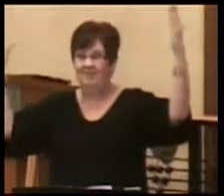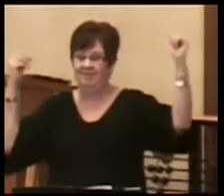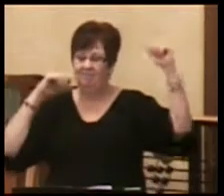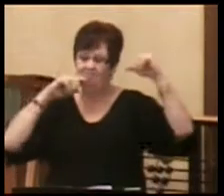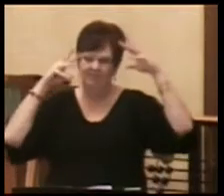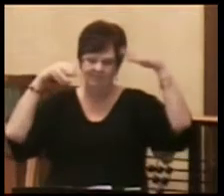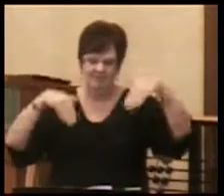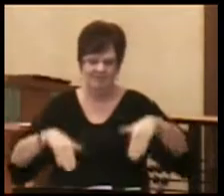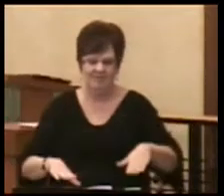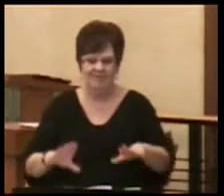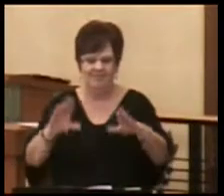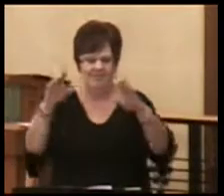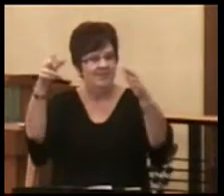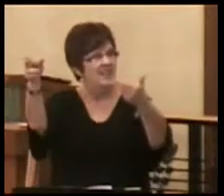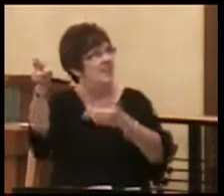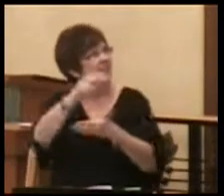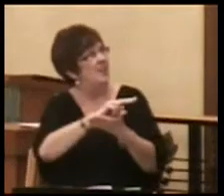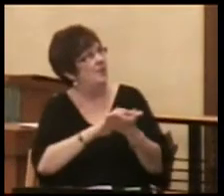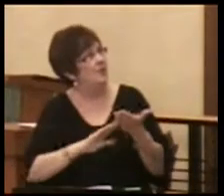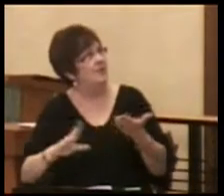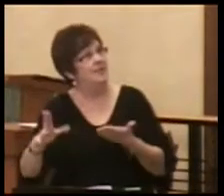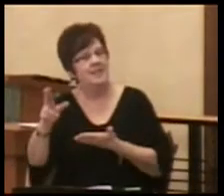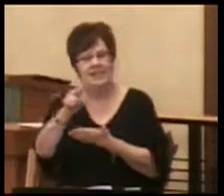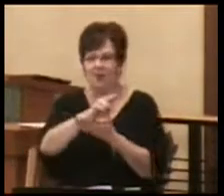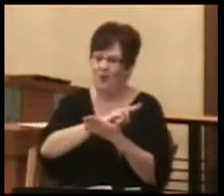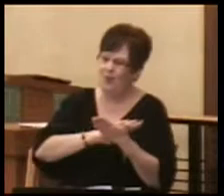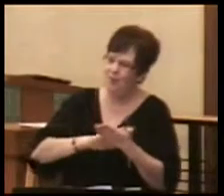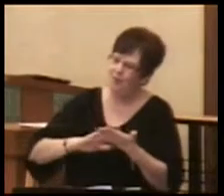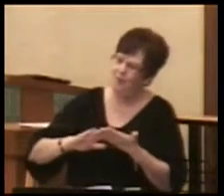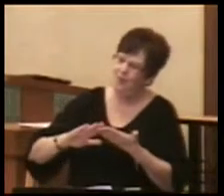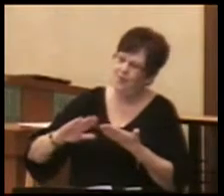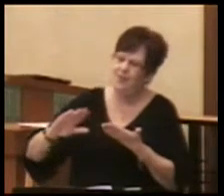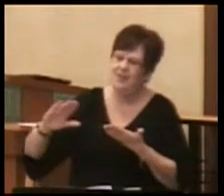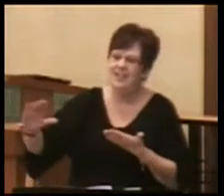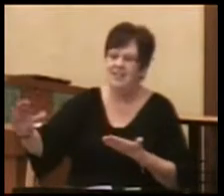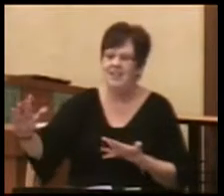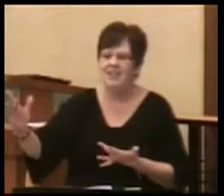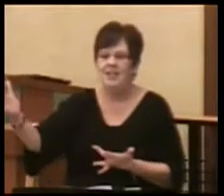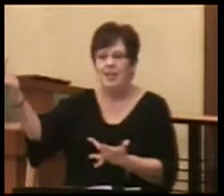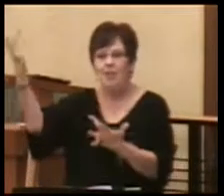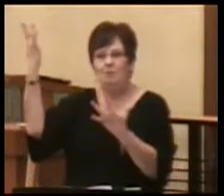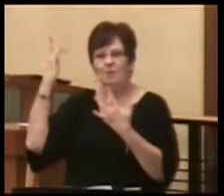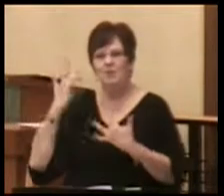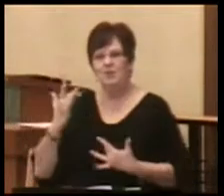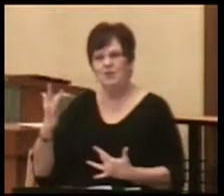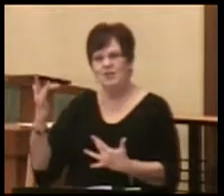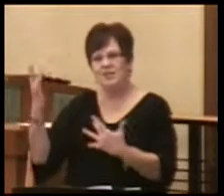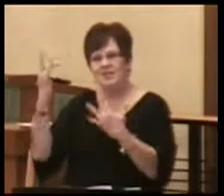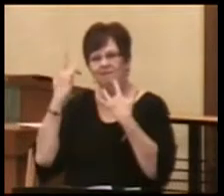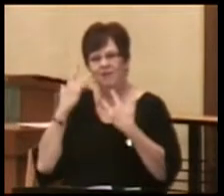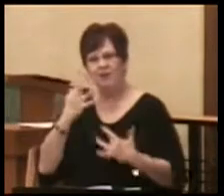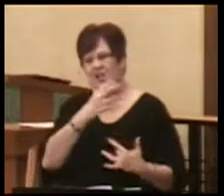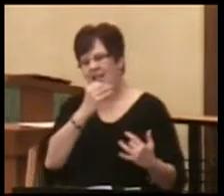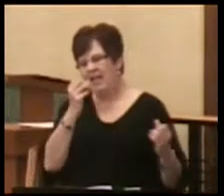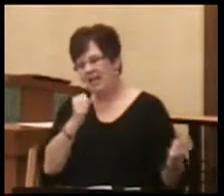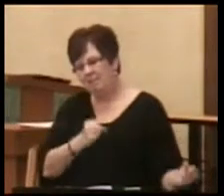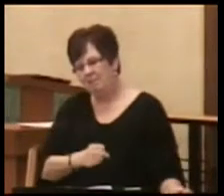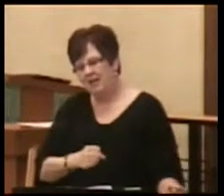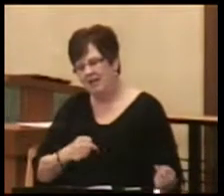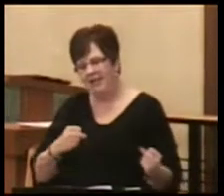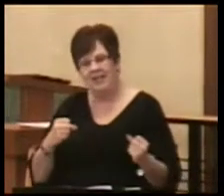Holy, holy, holy, holy, merciful